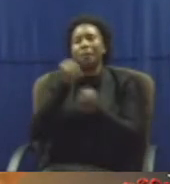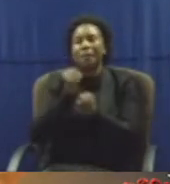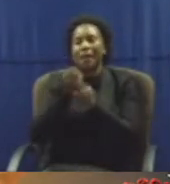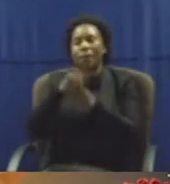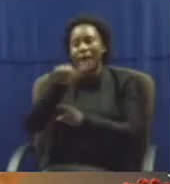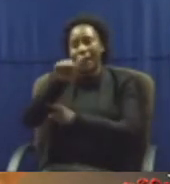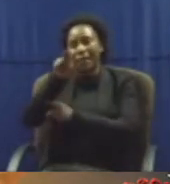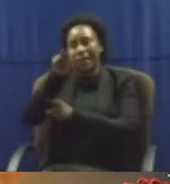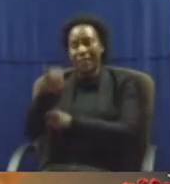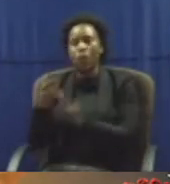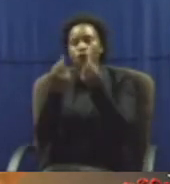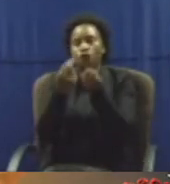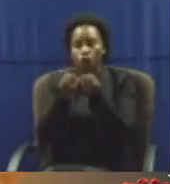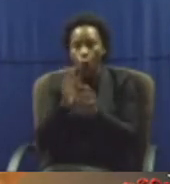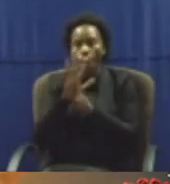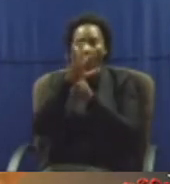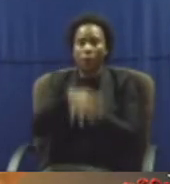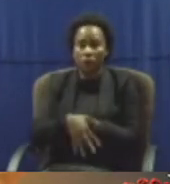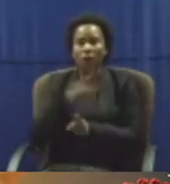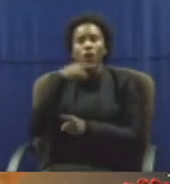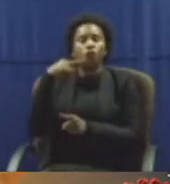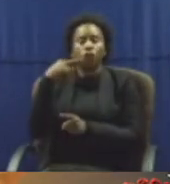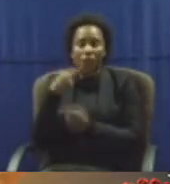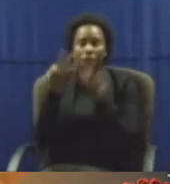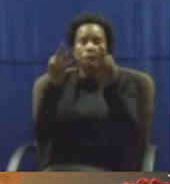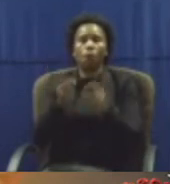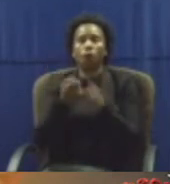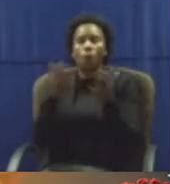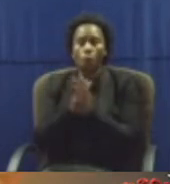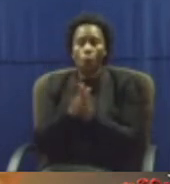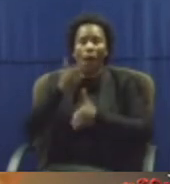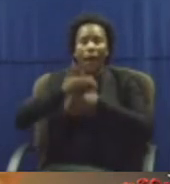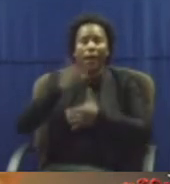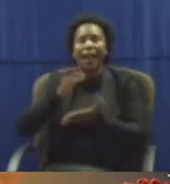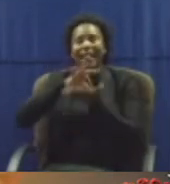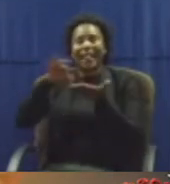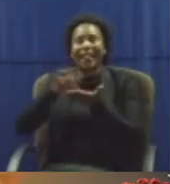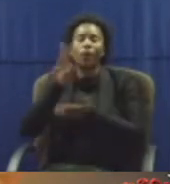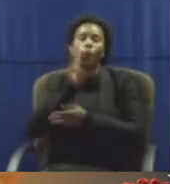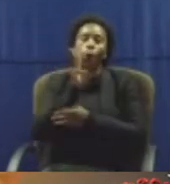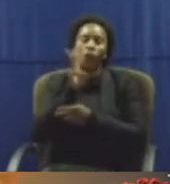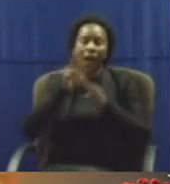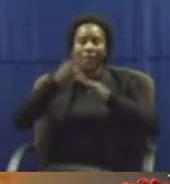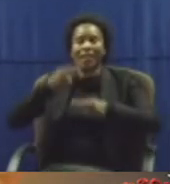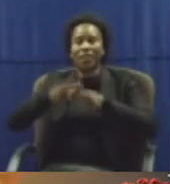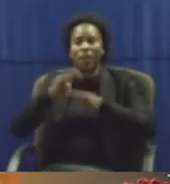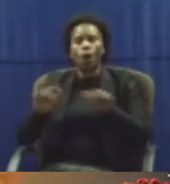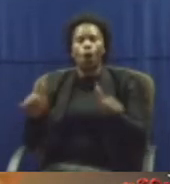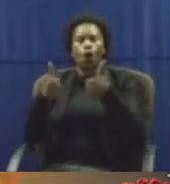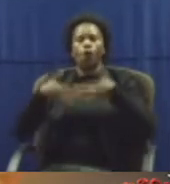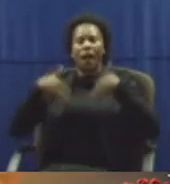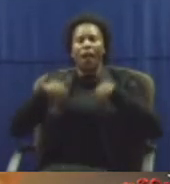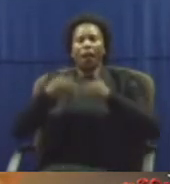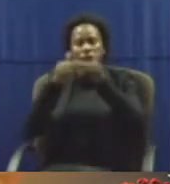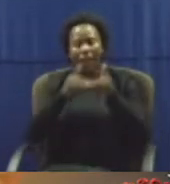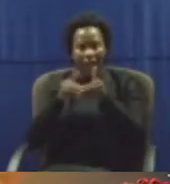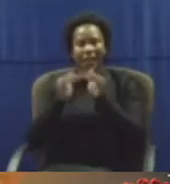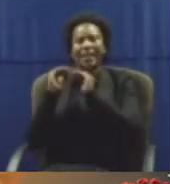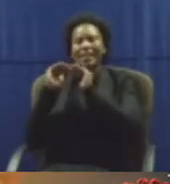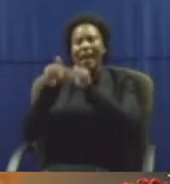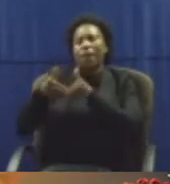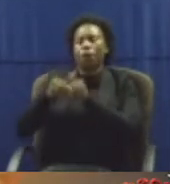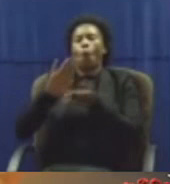form of oppression. Real freedom comes from jobs, clean water and sanitation, a good healthcare, safe communities, and good